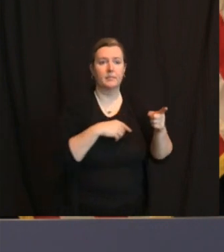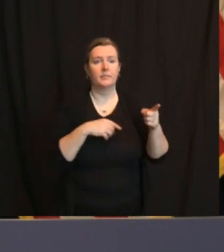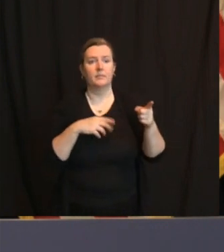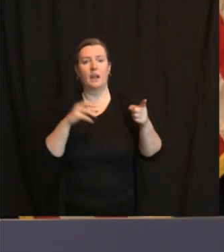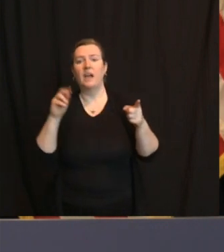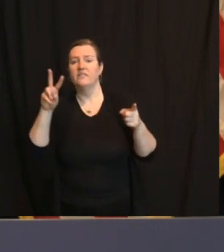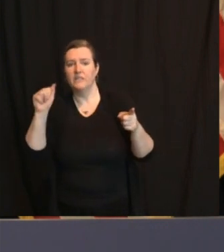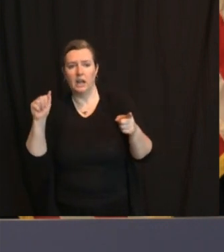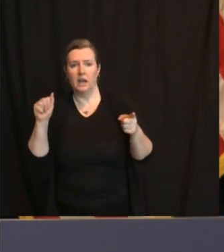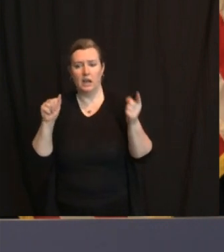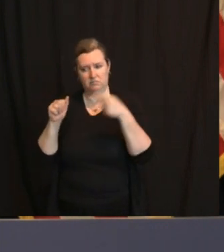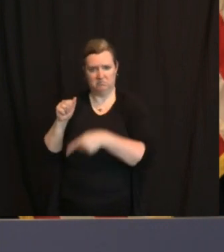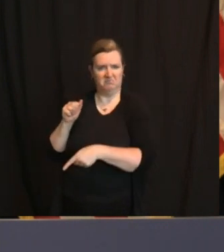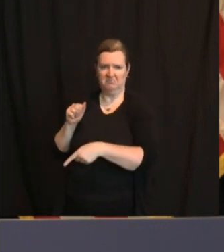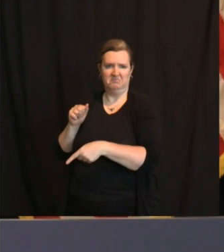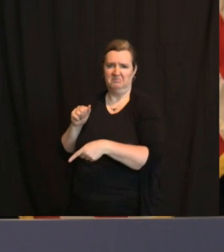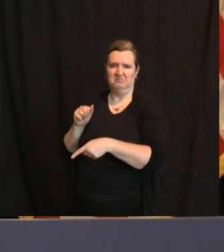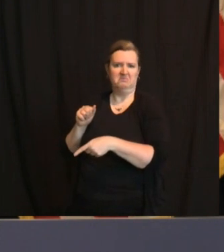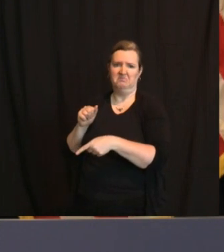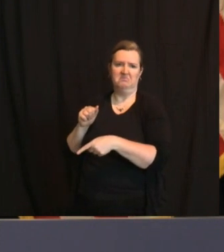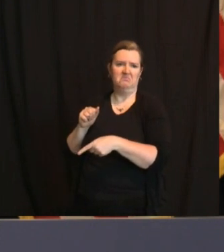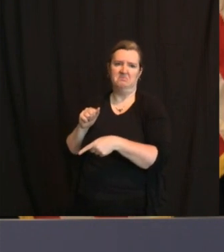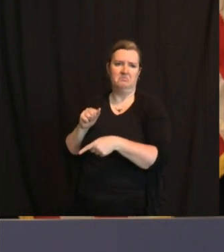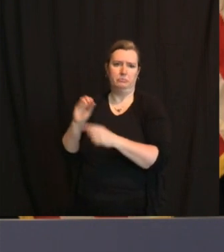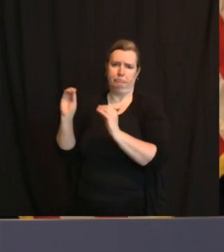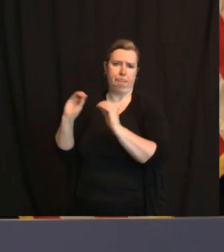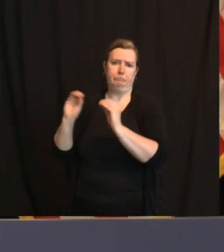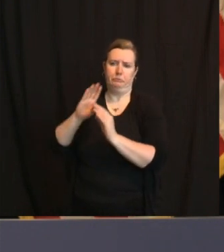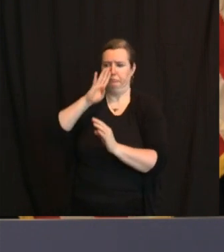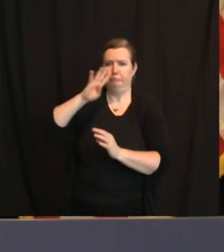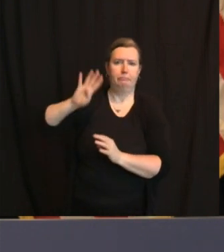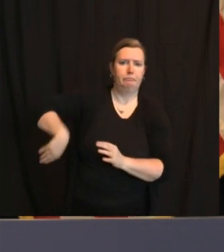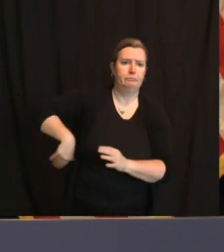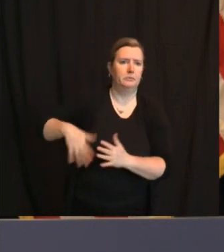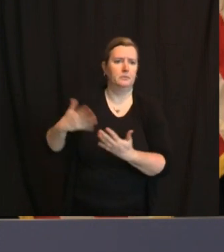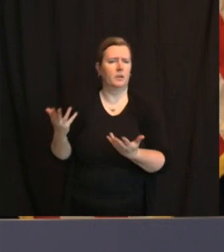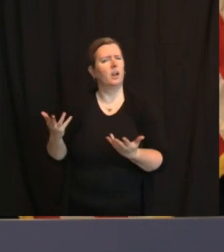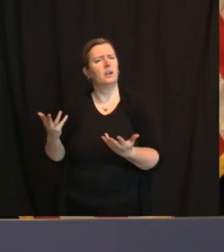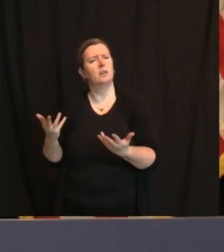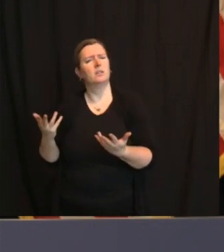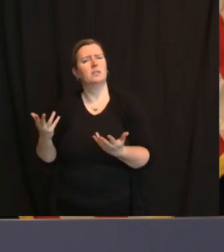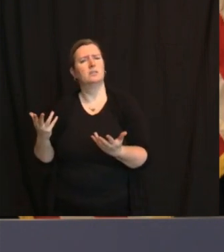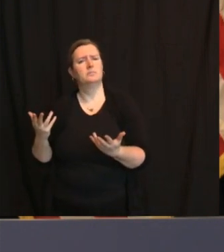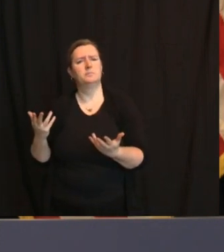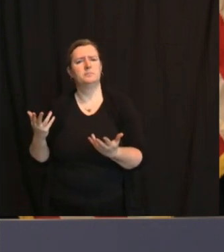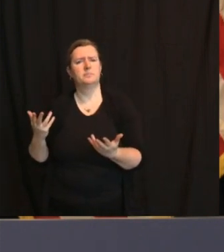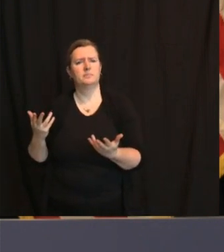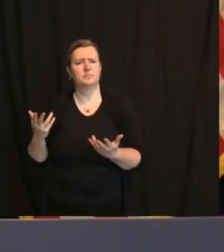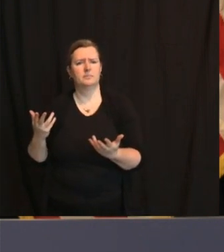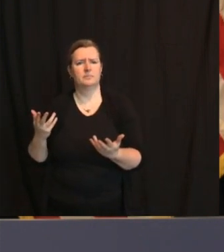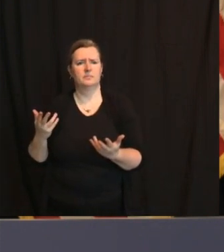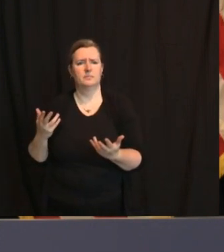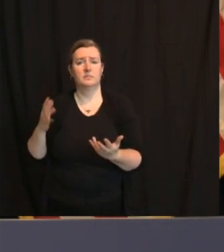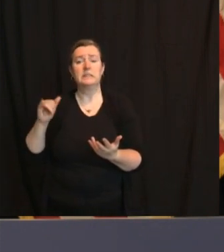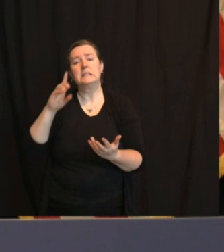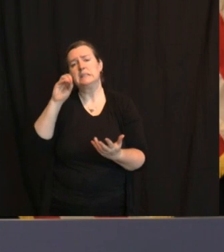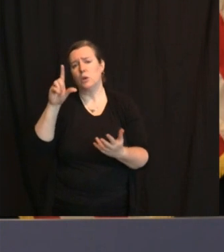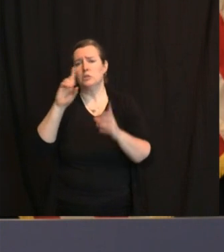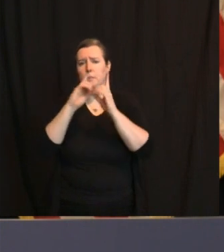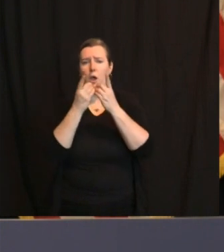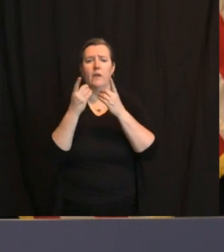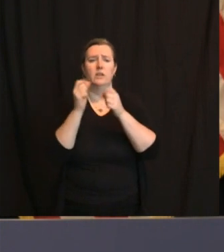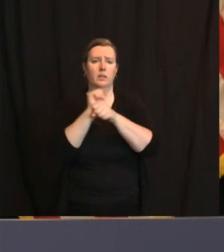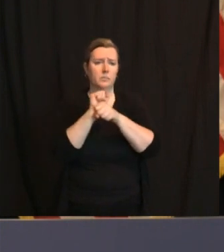the unemployment website, all of the stuff that you're talking about, except for the number of claims, was in place a year ago, 20 years ago in